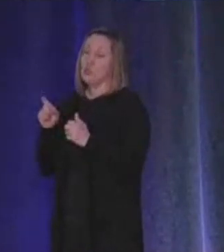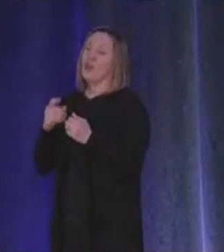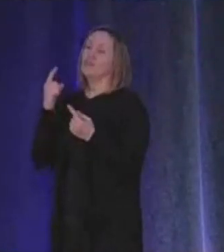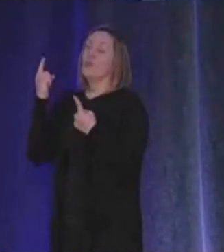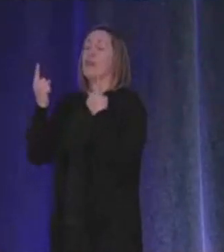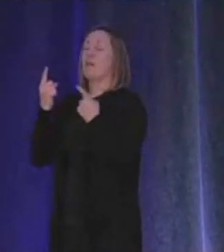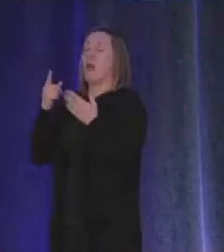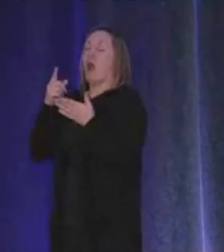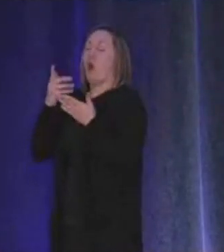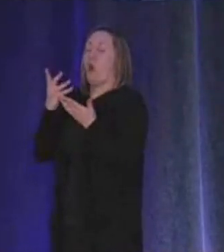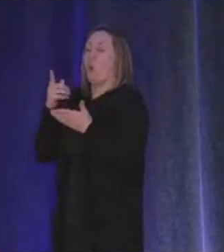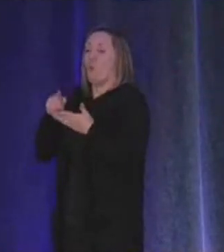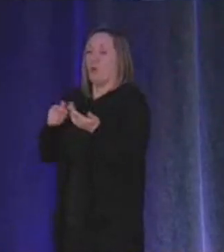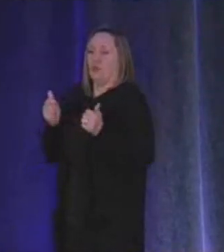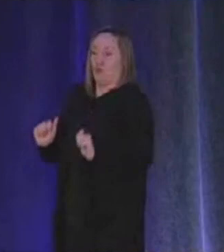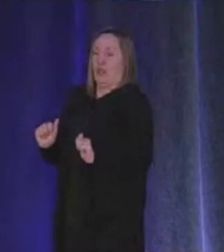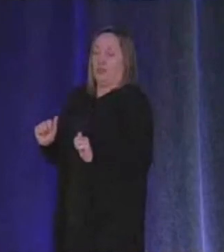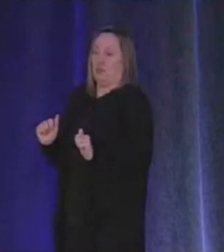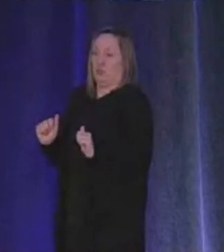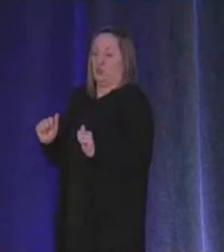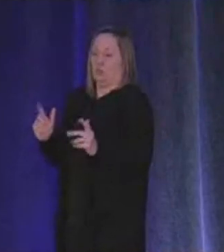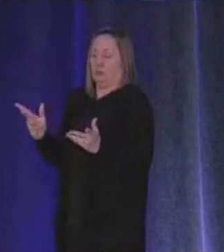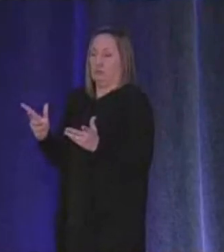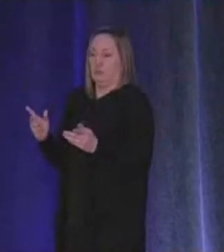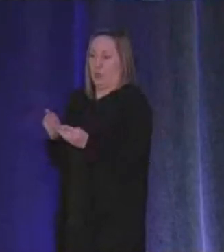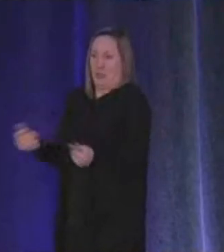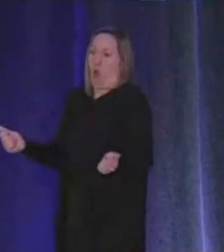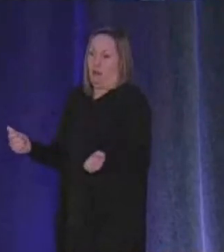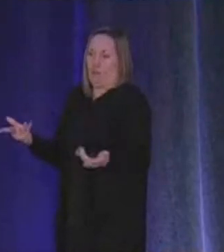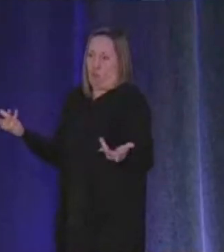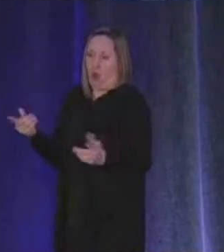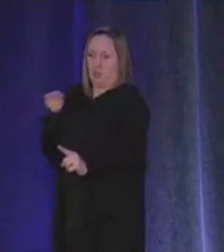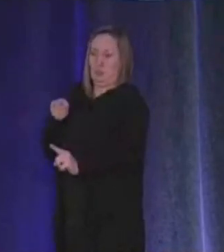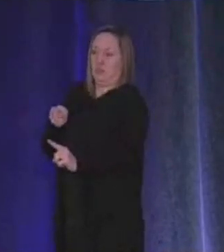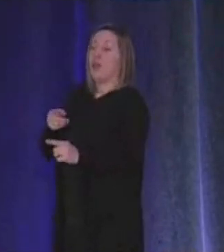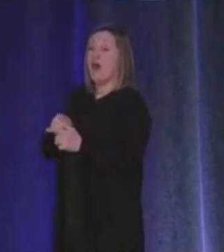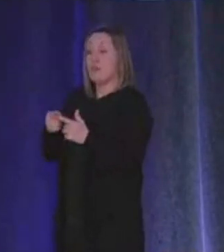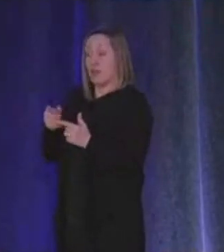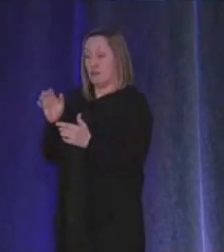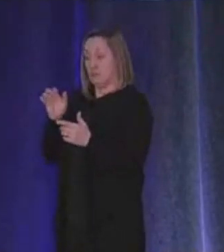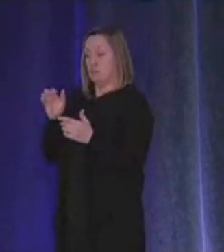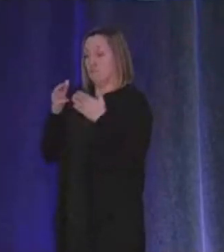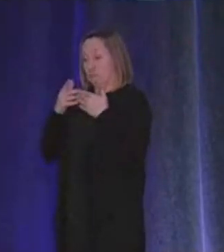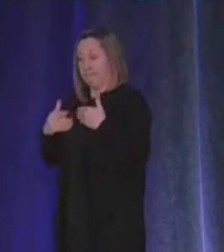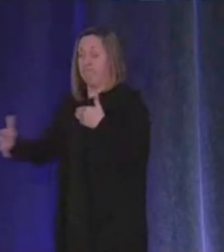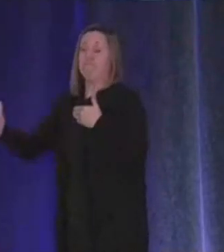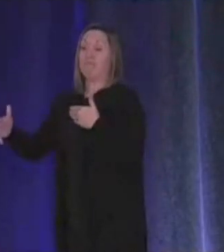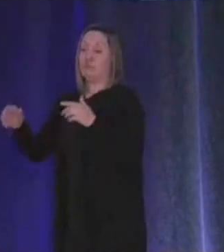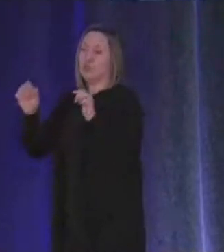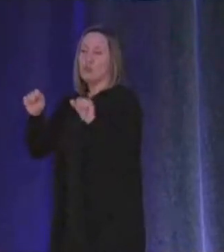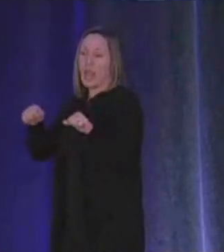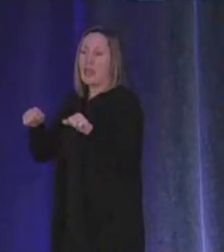exactly what are you trying to resolve, and then from that going forward,